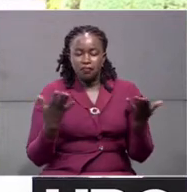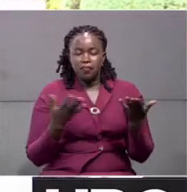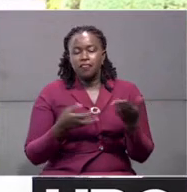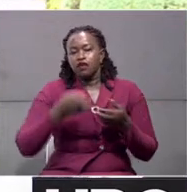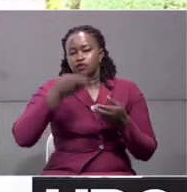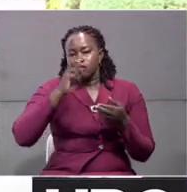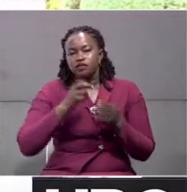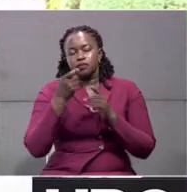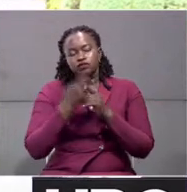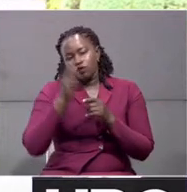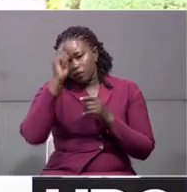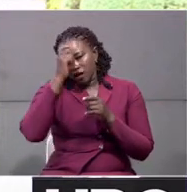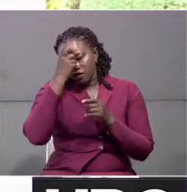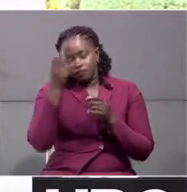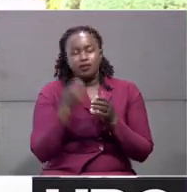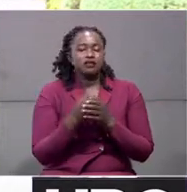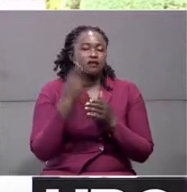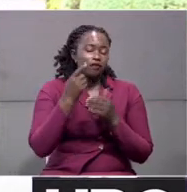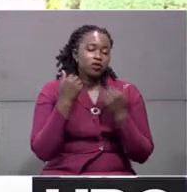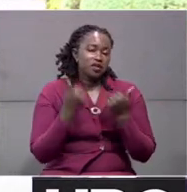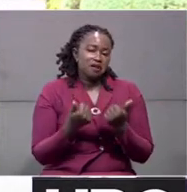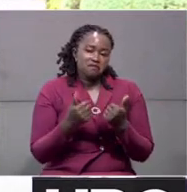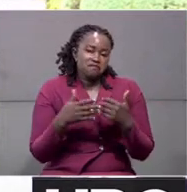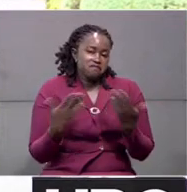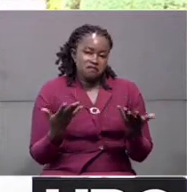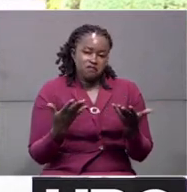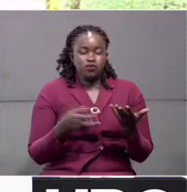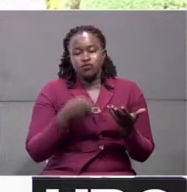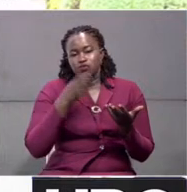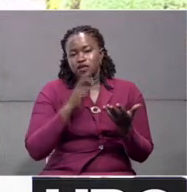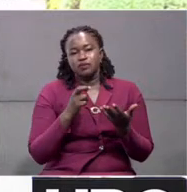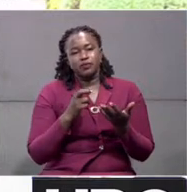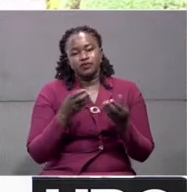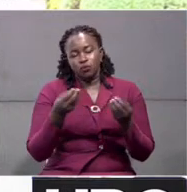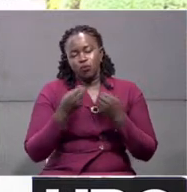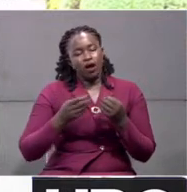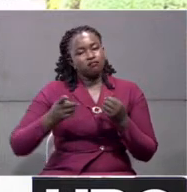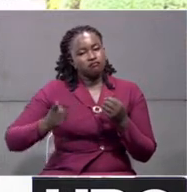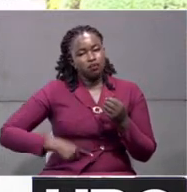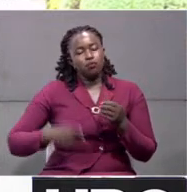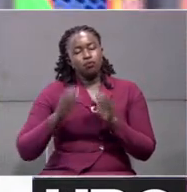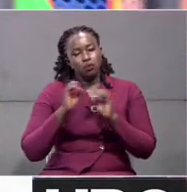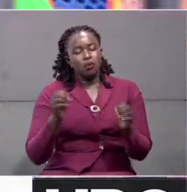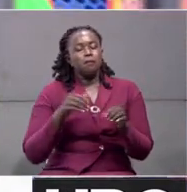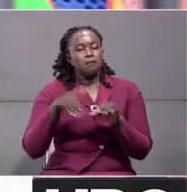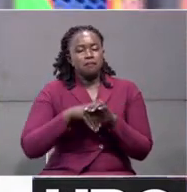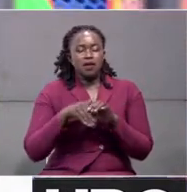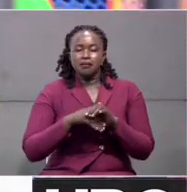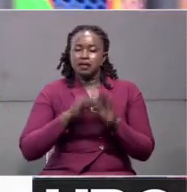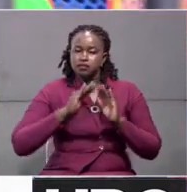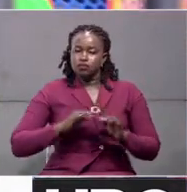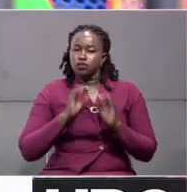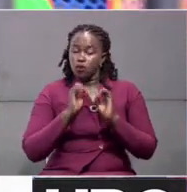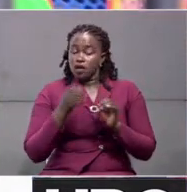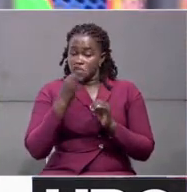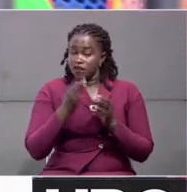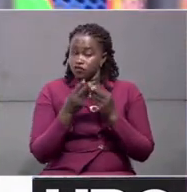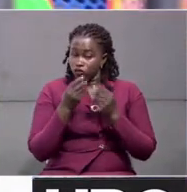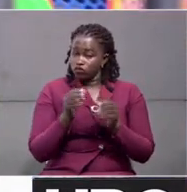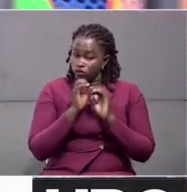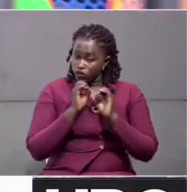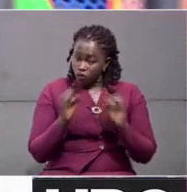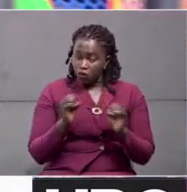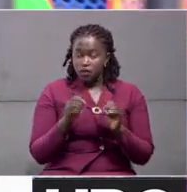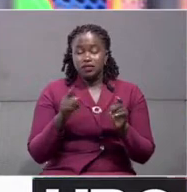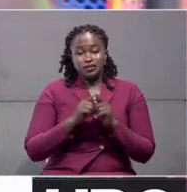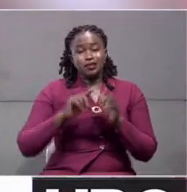of the government so far hasn't yet satisfied our members. If no solution is found and